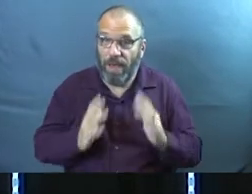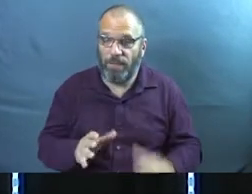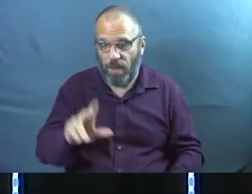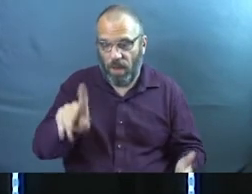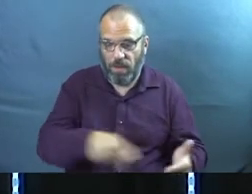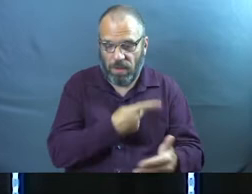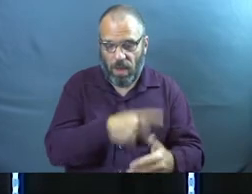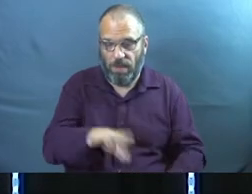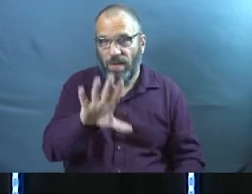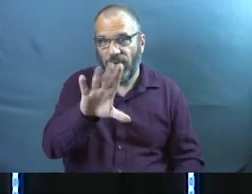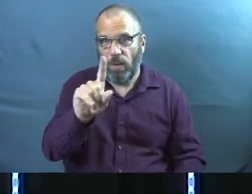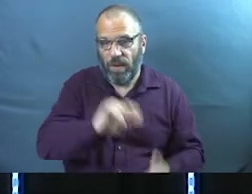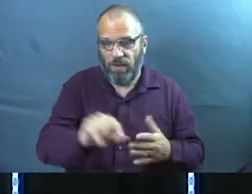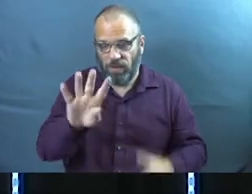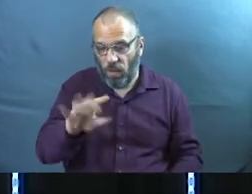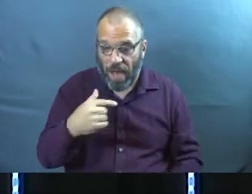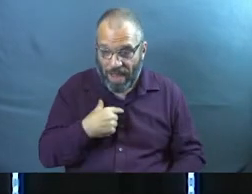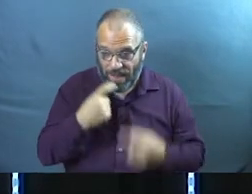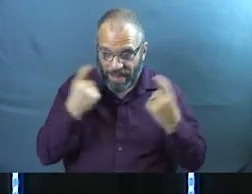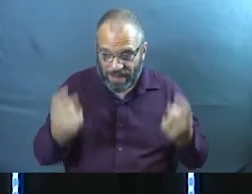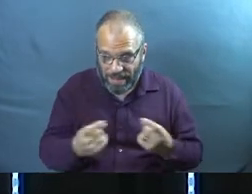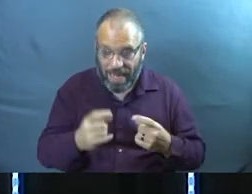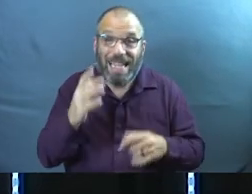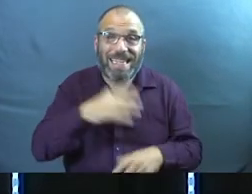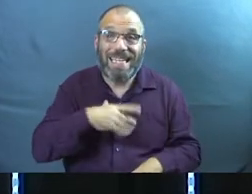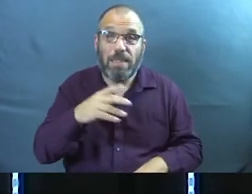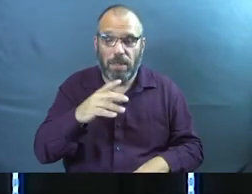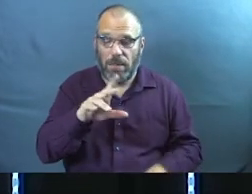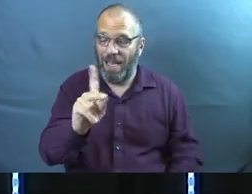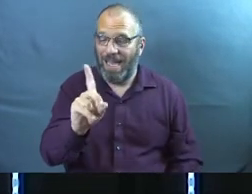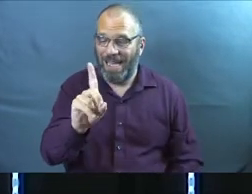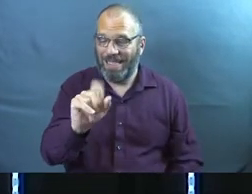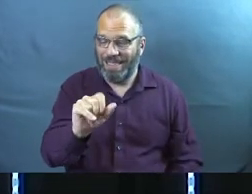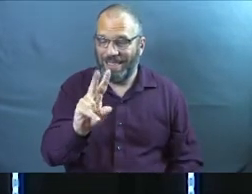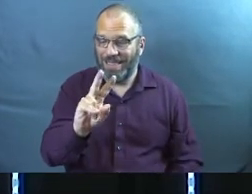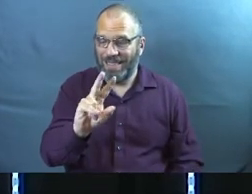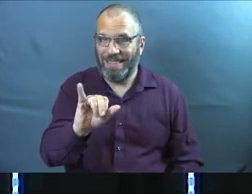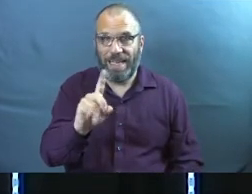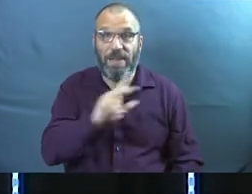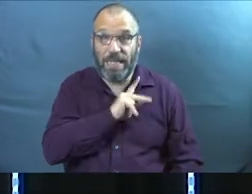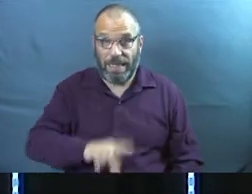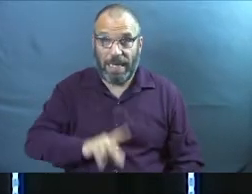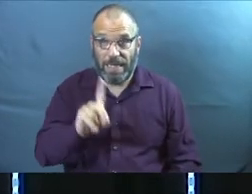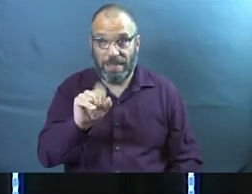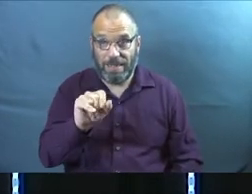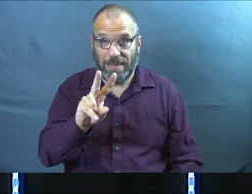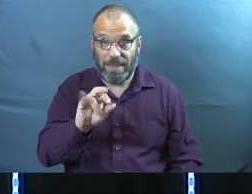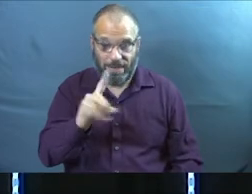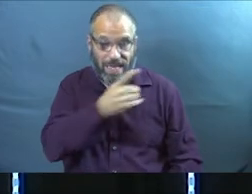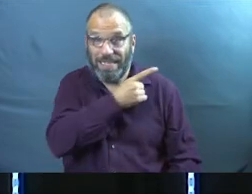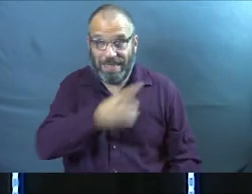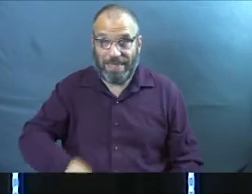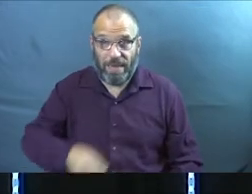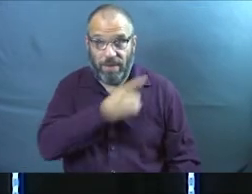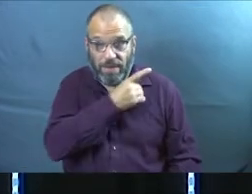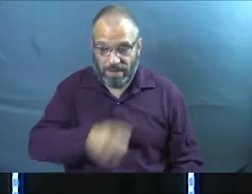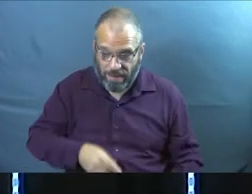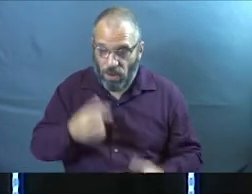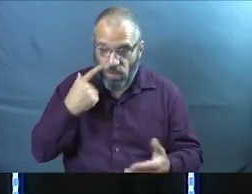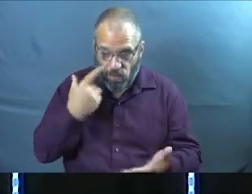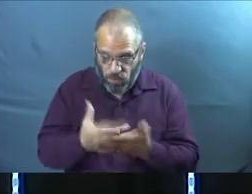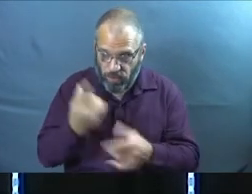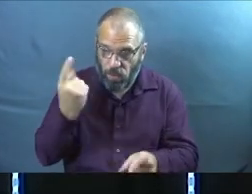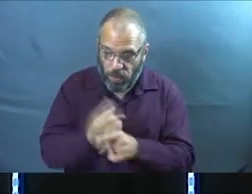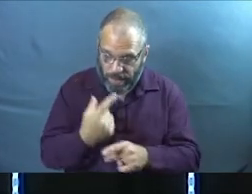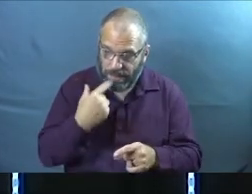Psalm 51:4, against you and you alone have I sinned. This is David talking. I have done what is evil in your sight. You will be proved right in what